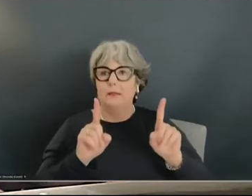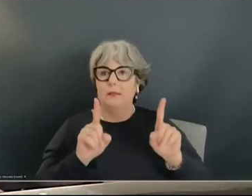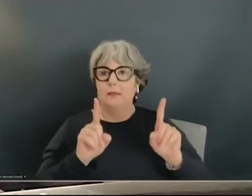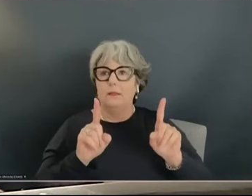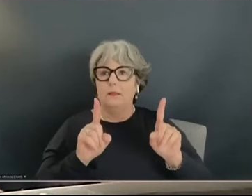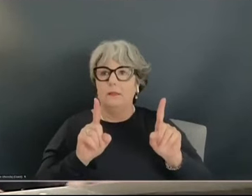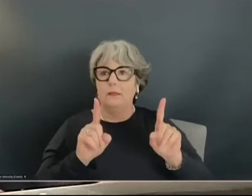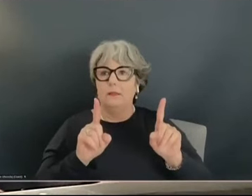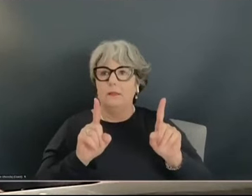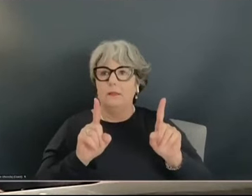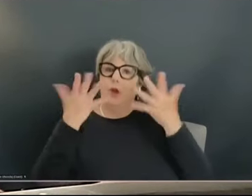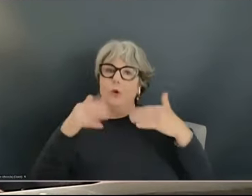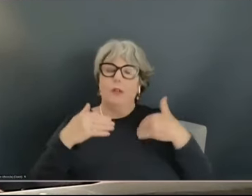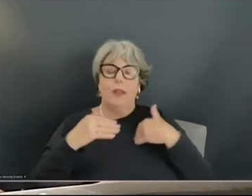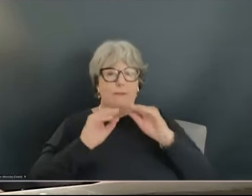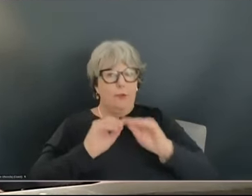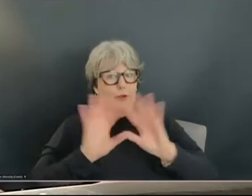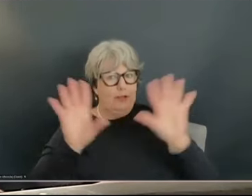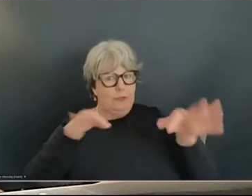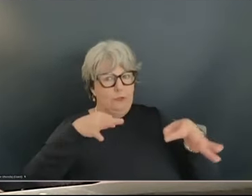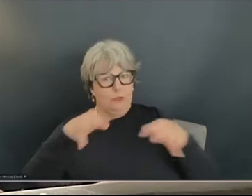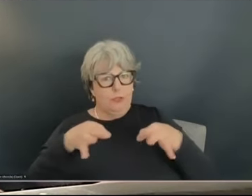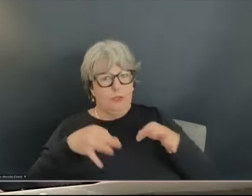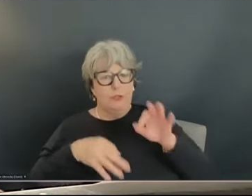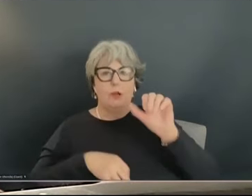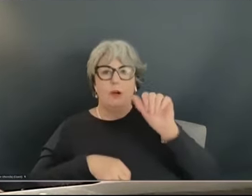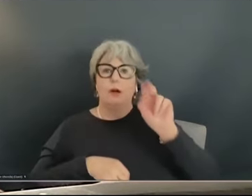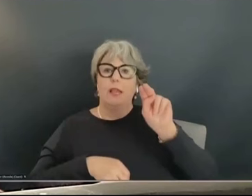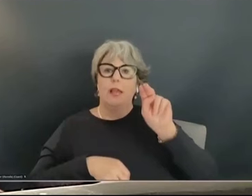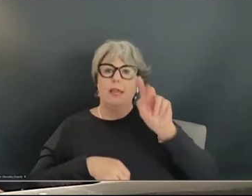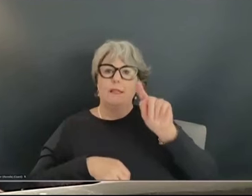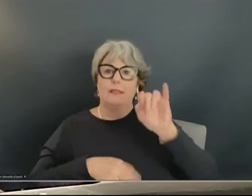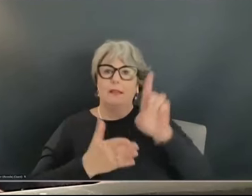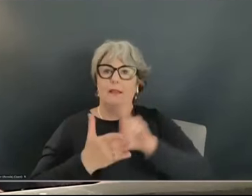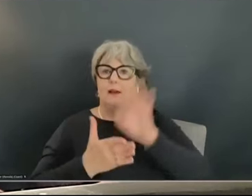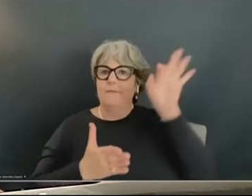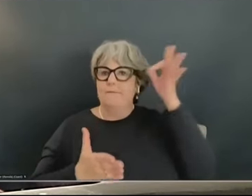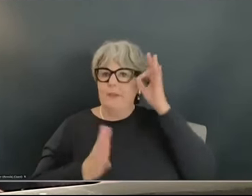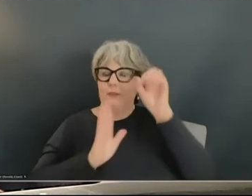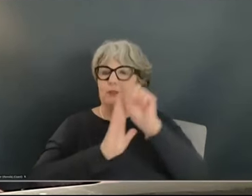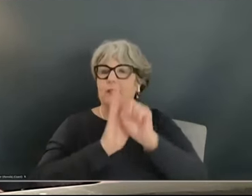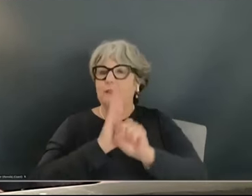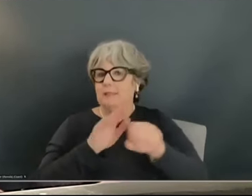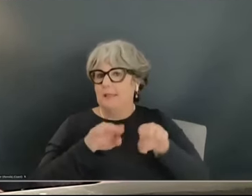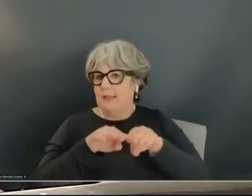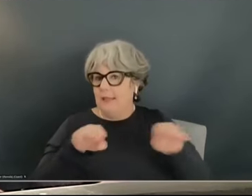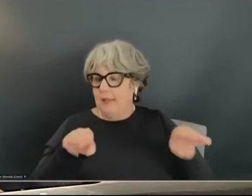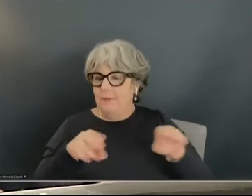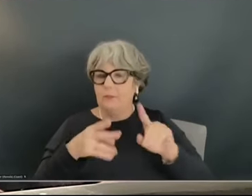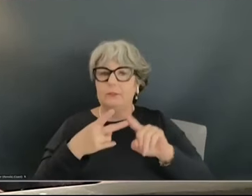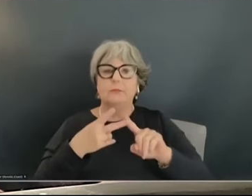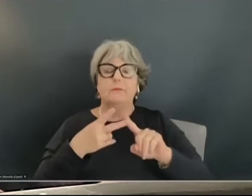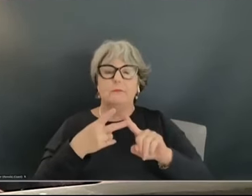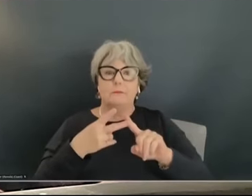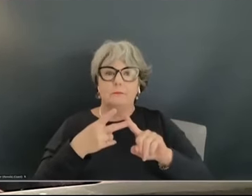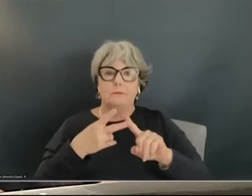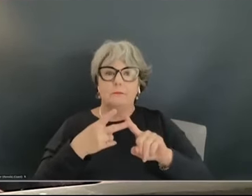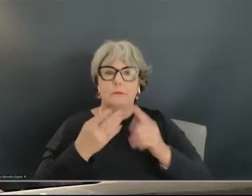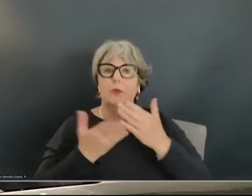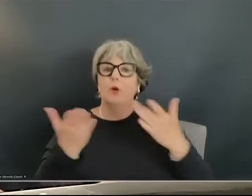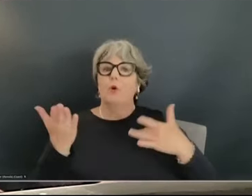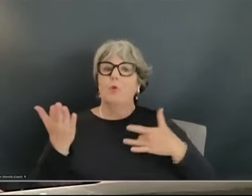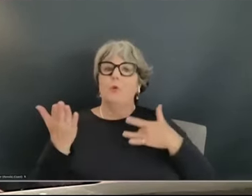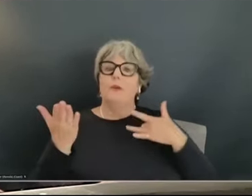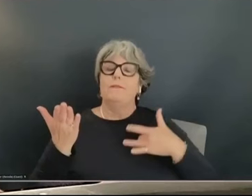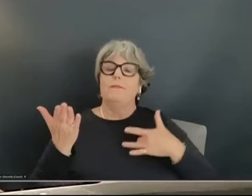already have very clear direction on anti-discrimination on federal and state levels. So we feel like, in a way,